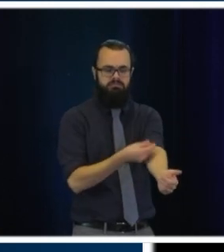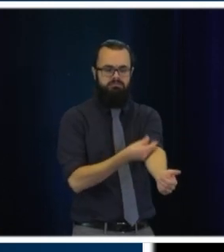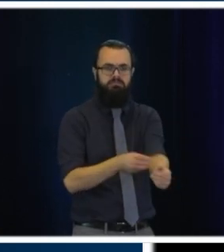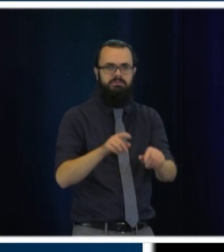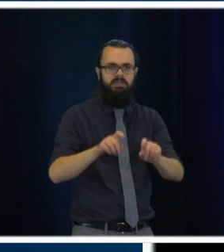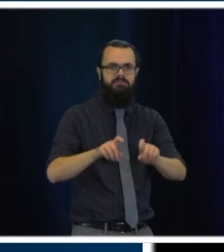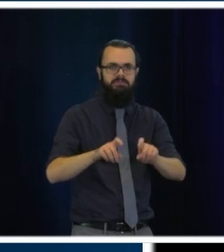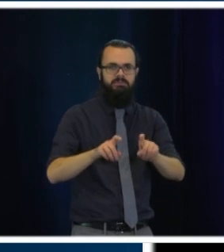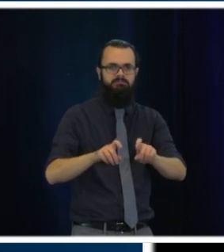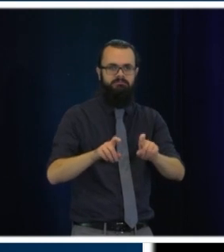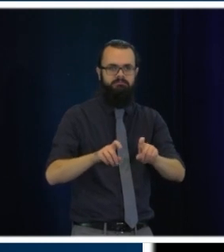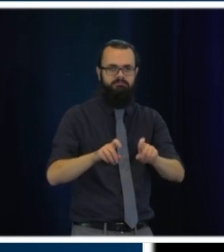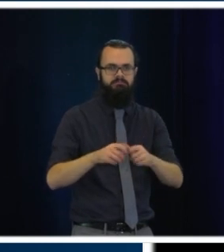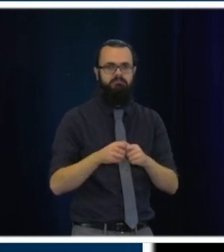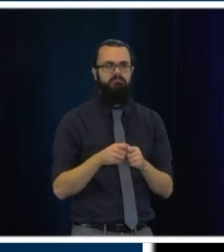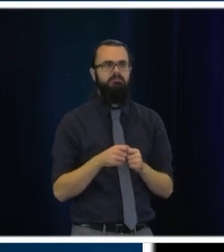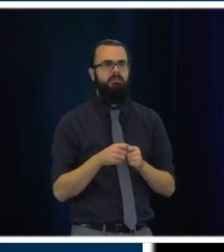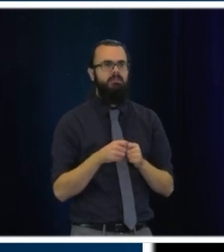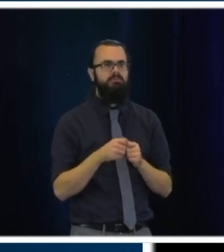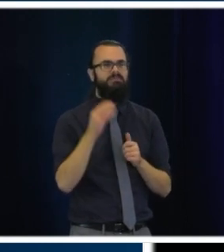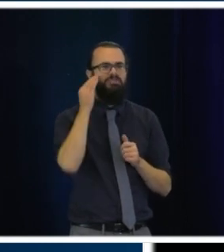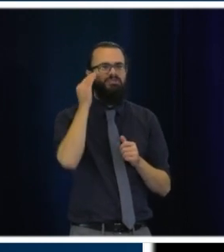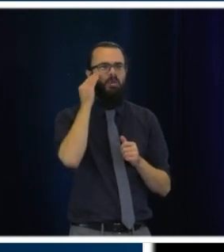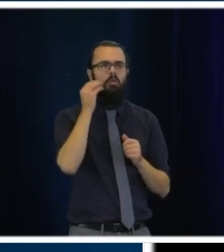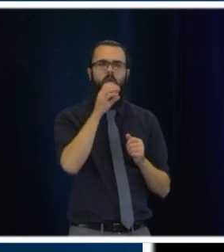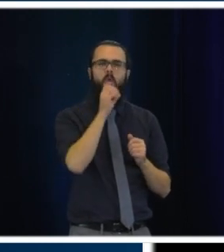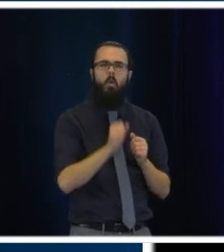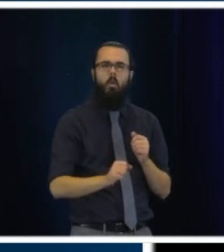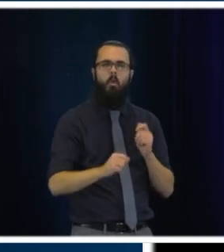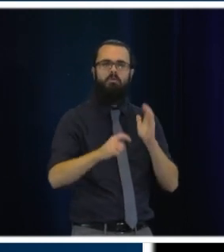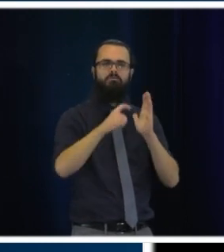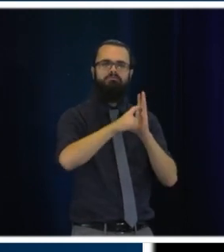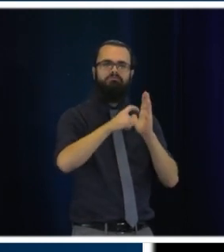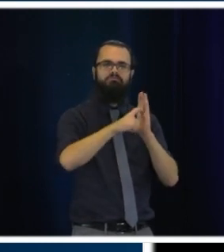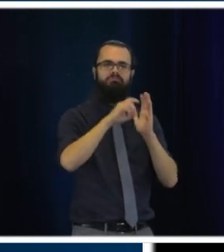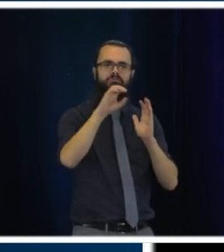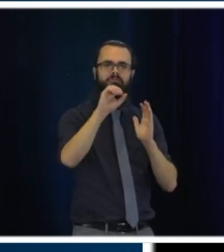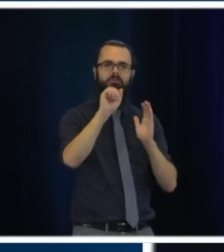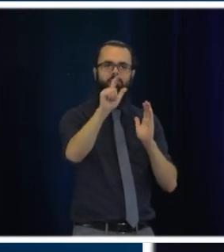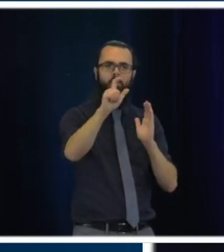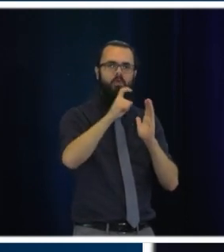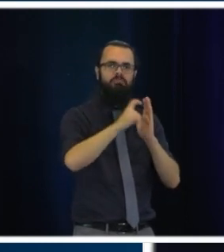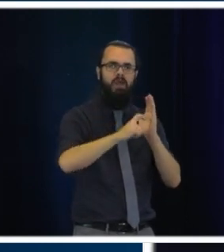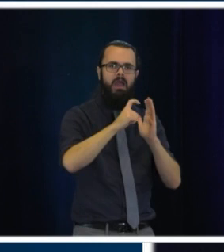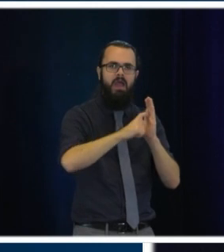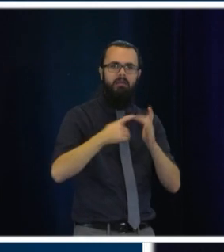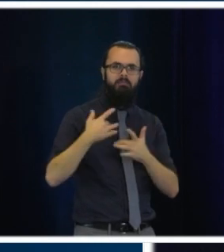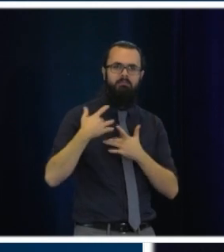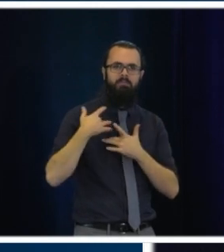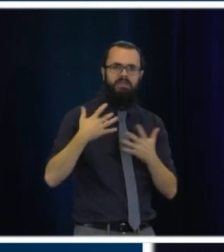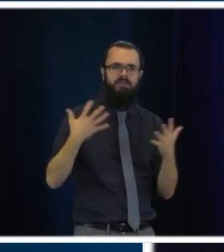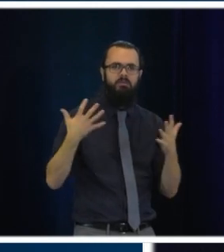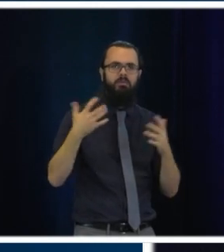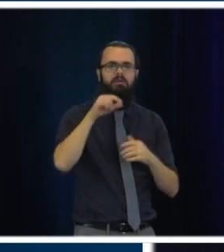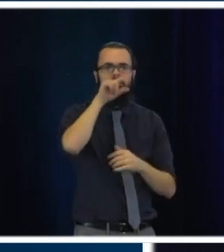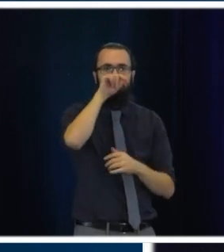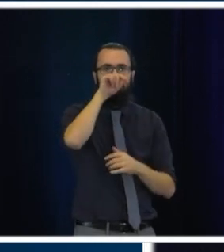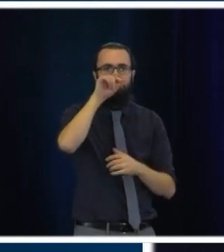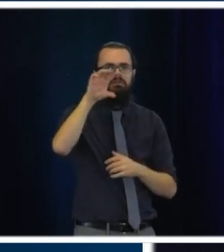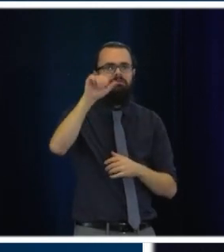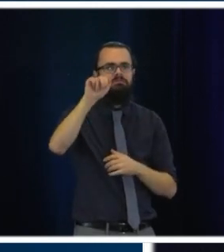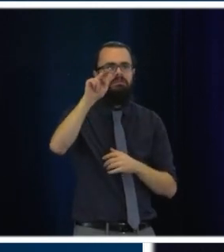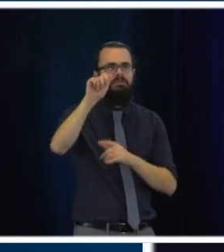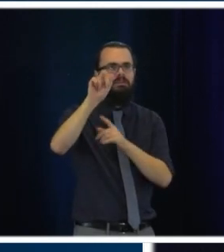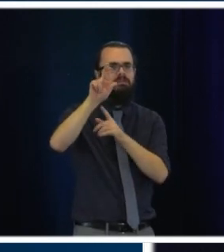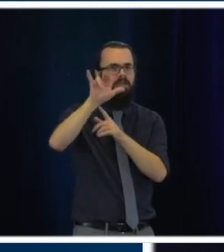serving as a canary in the coal mine. We're not trying to be proactive. We're not trying to get rid of the lead that is in their homes.